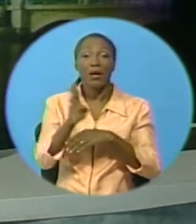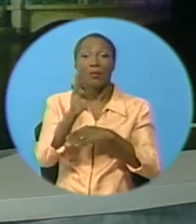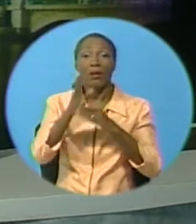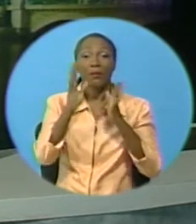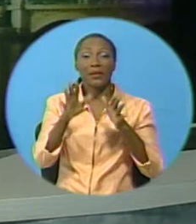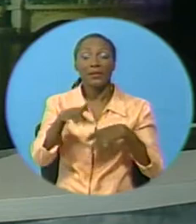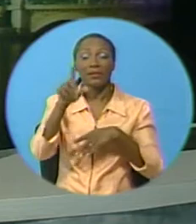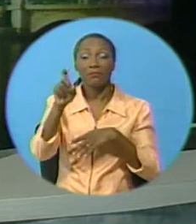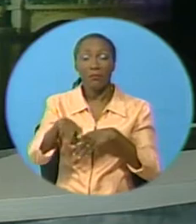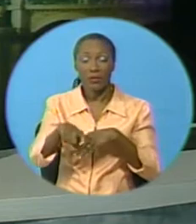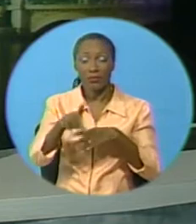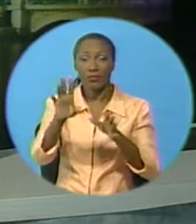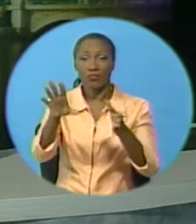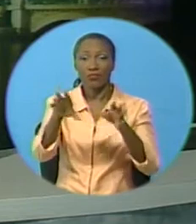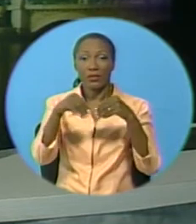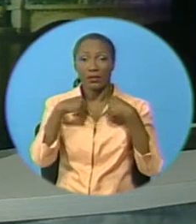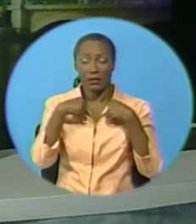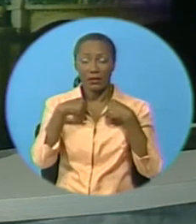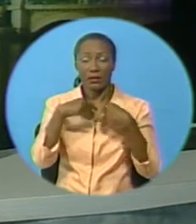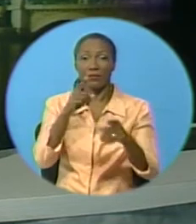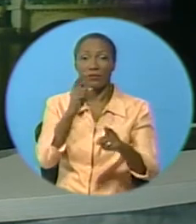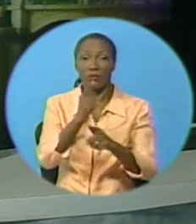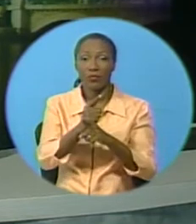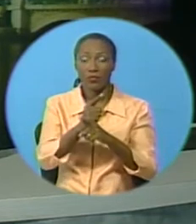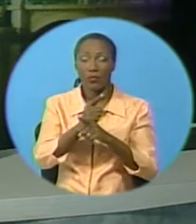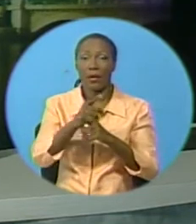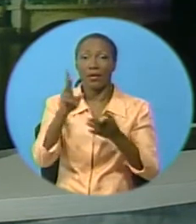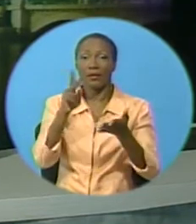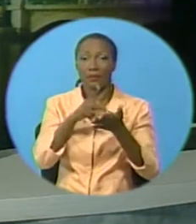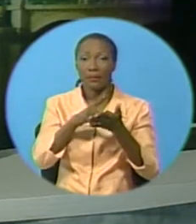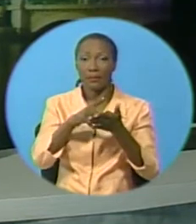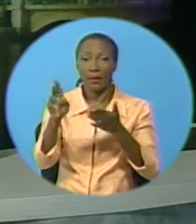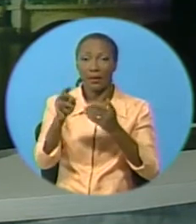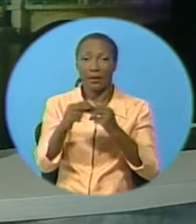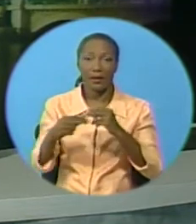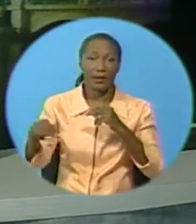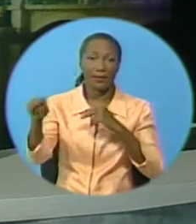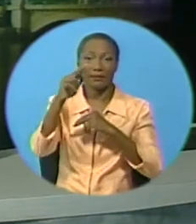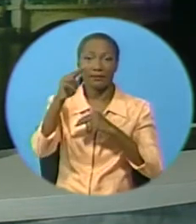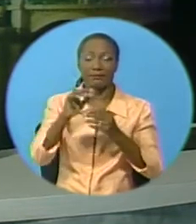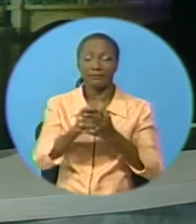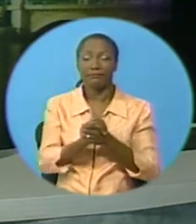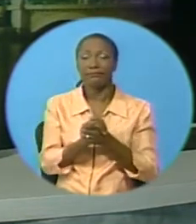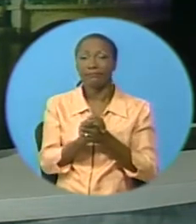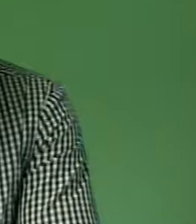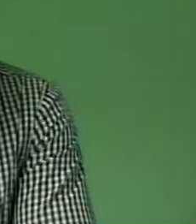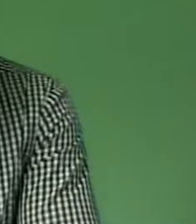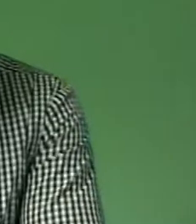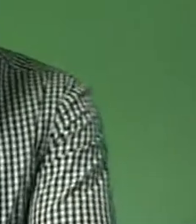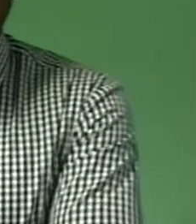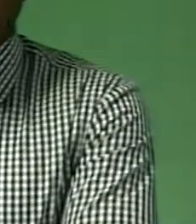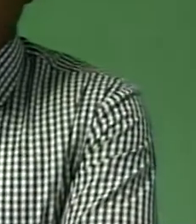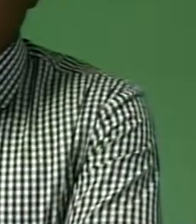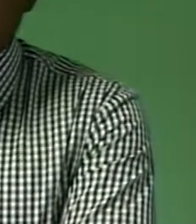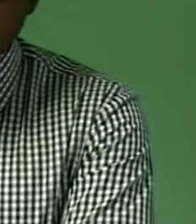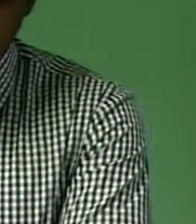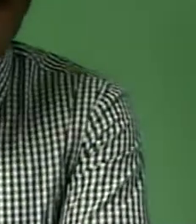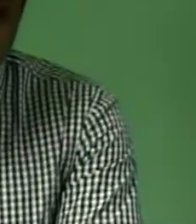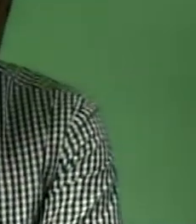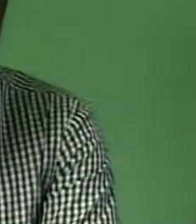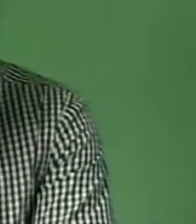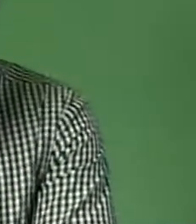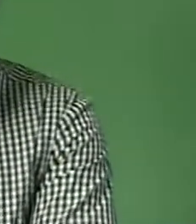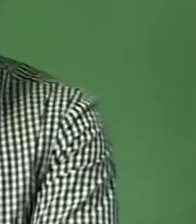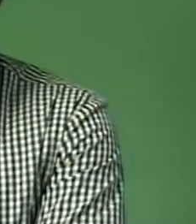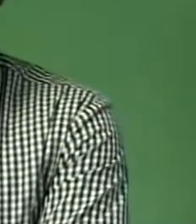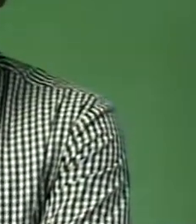just dues. The last public sector wage increase was back in 2009. There are a number of policy decisions